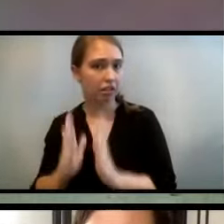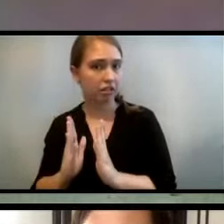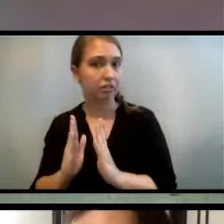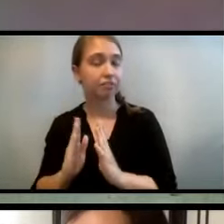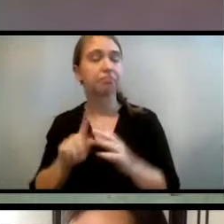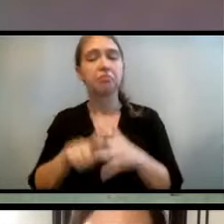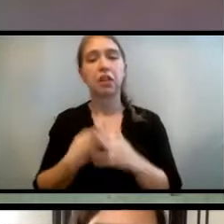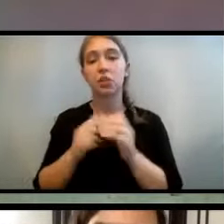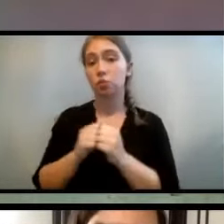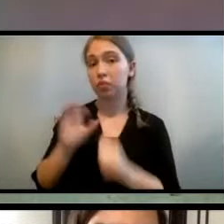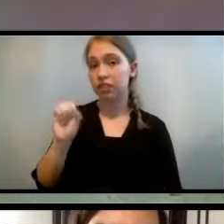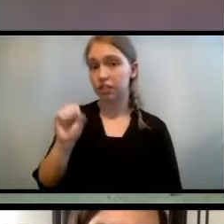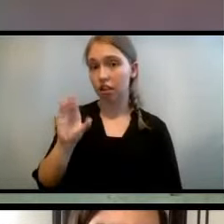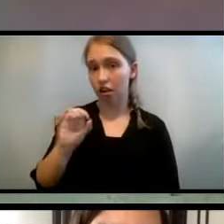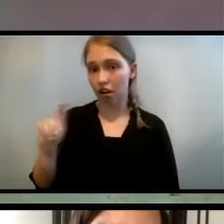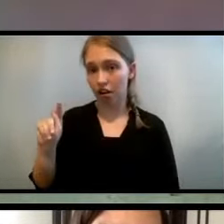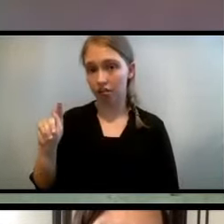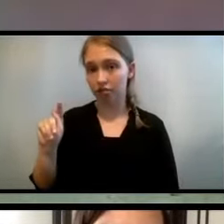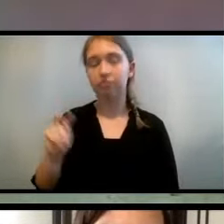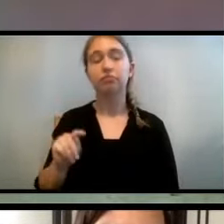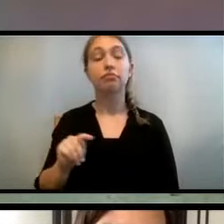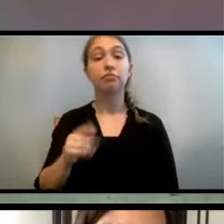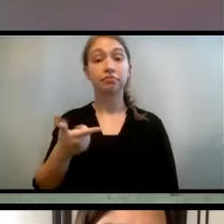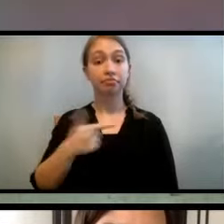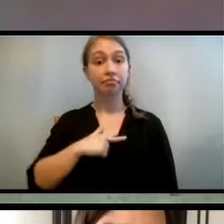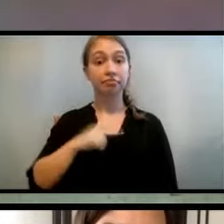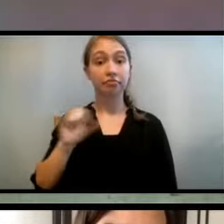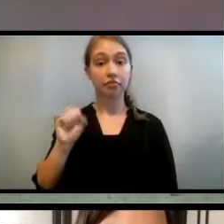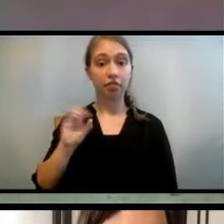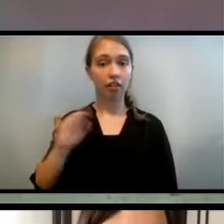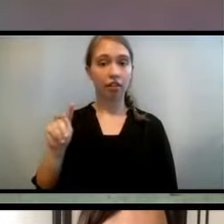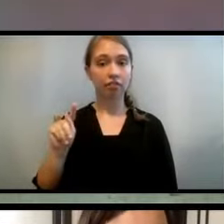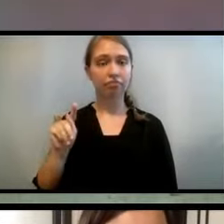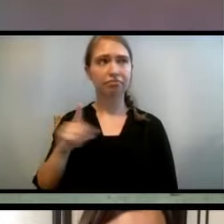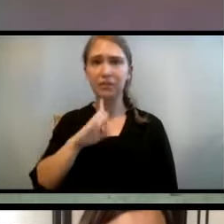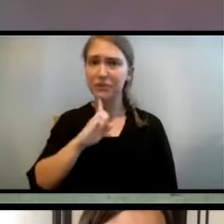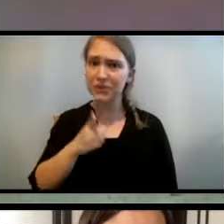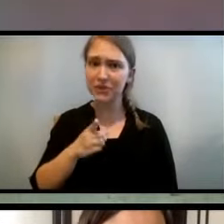Thank you all for having me. I'm happy to be here.